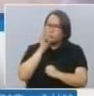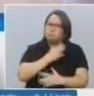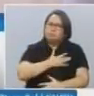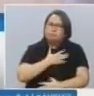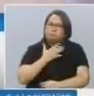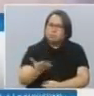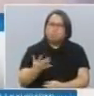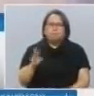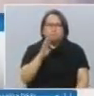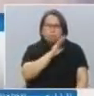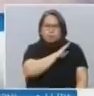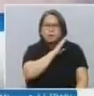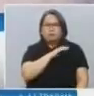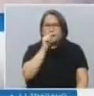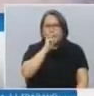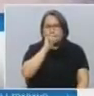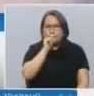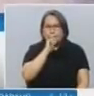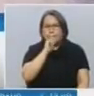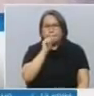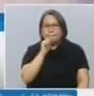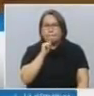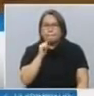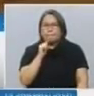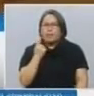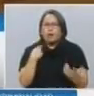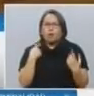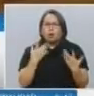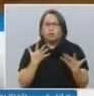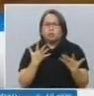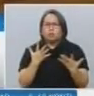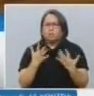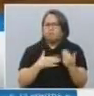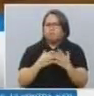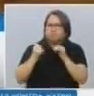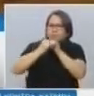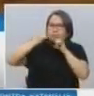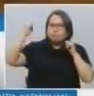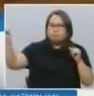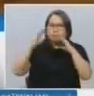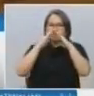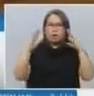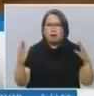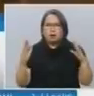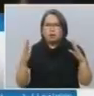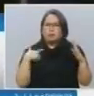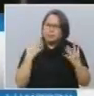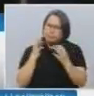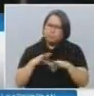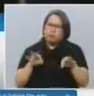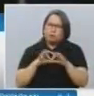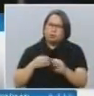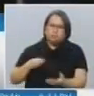and courage in enduring the hardships of living away from home to provide for their